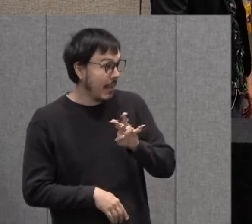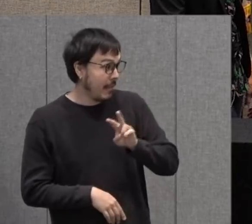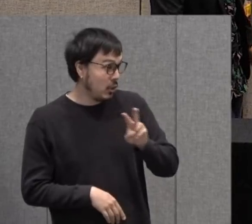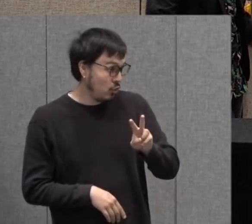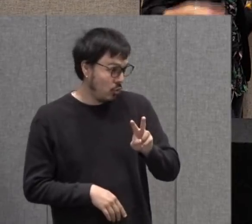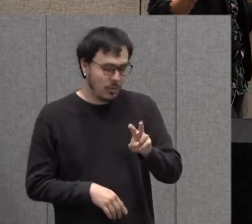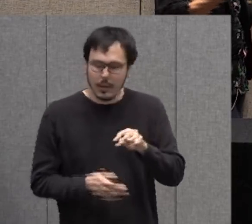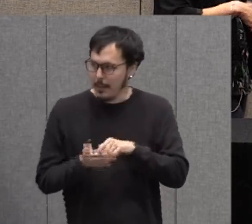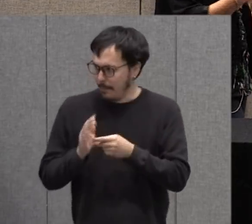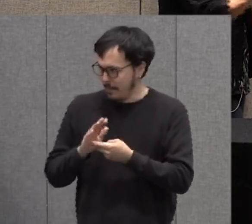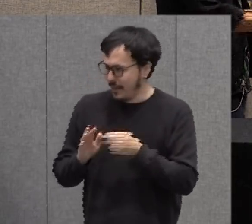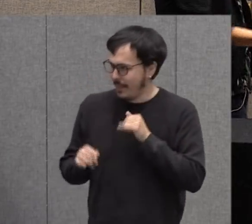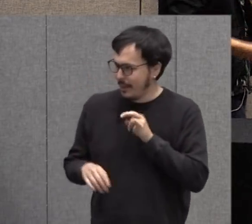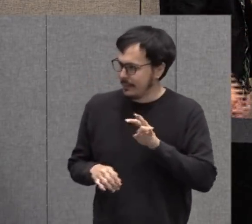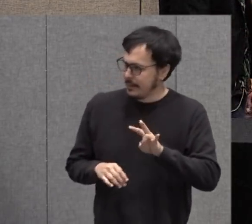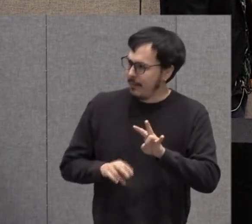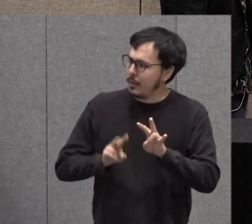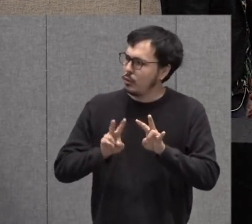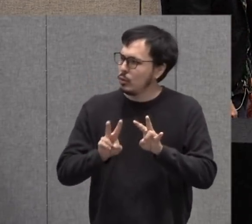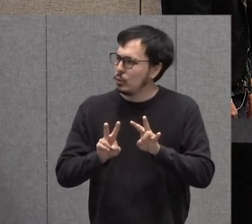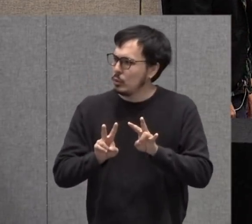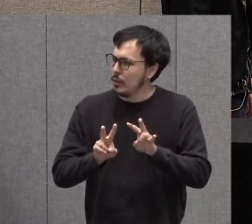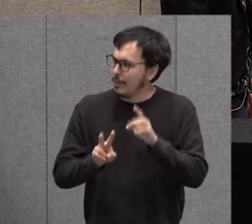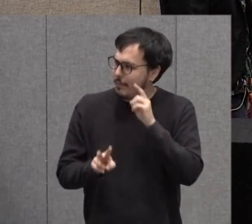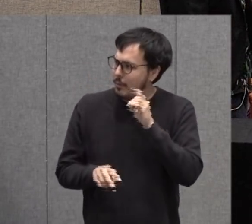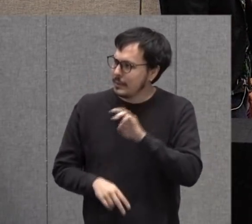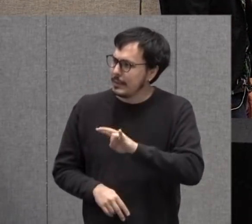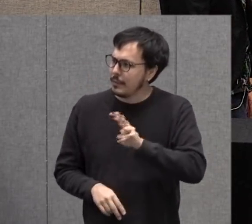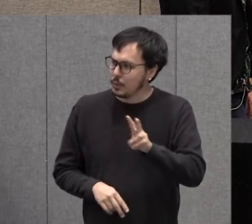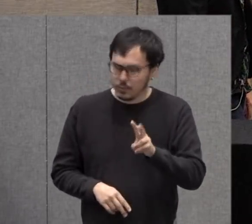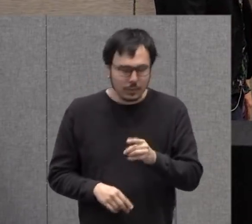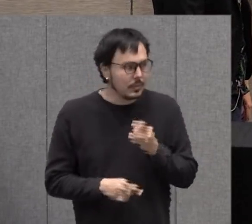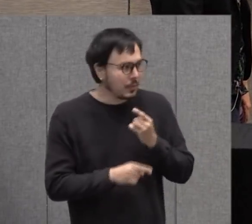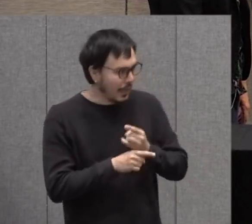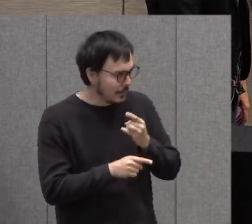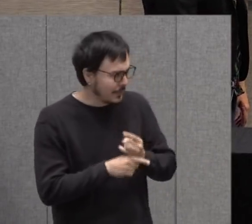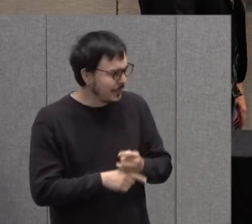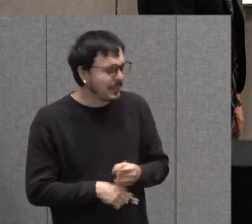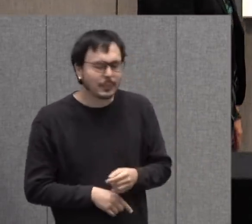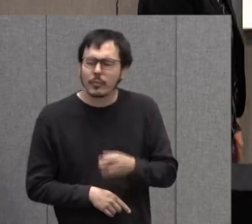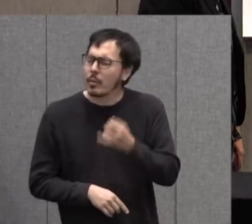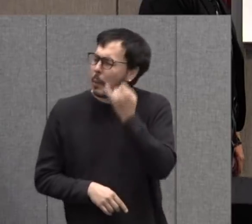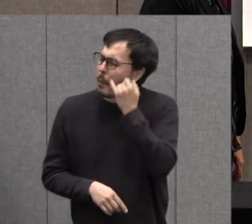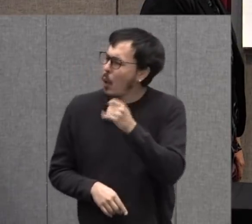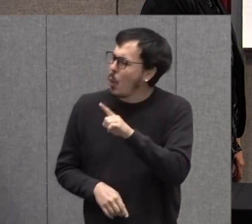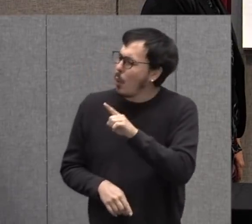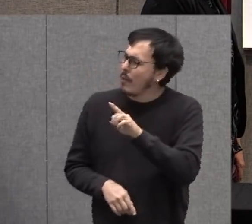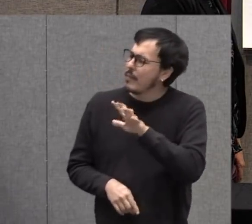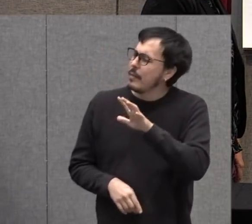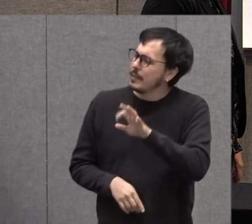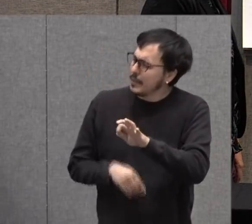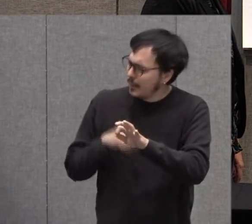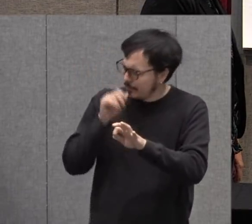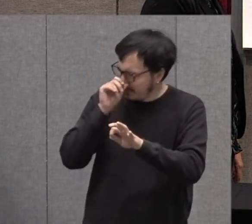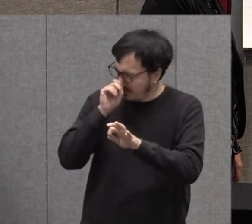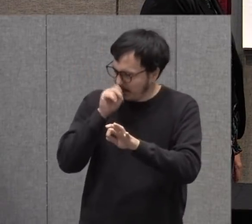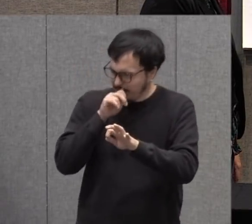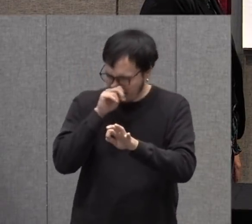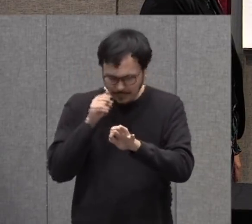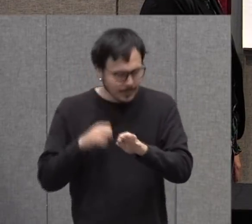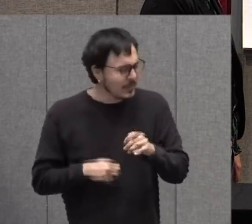a 2 for 72. Yeah. What about 159? Wait a minute. You said 2 digits. Just